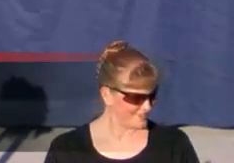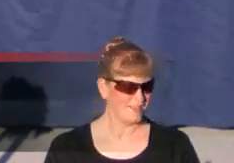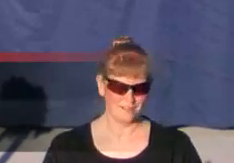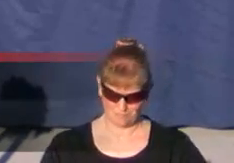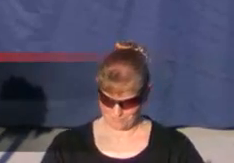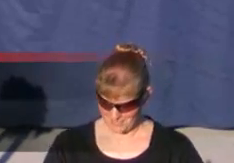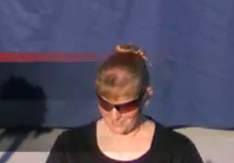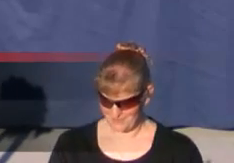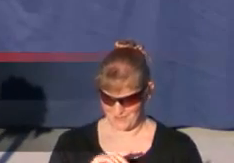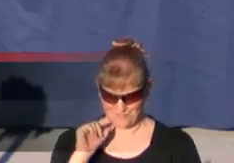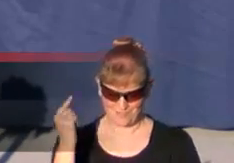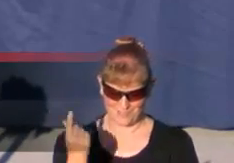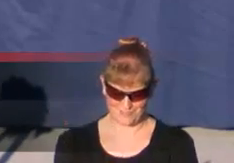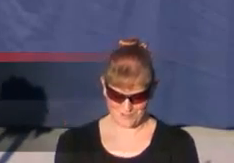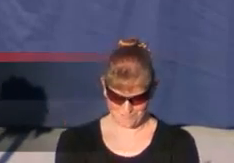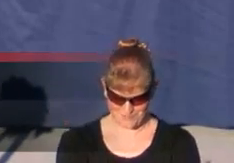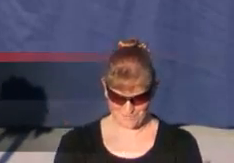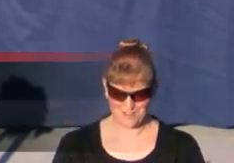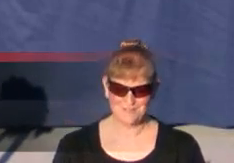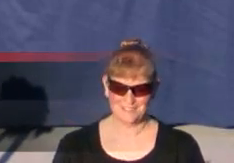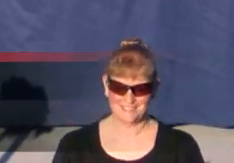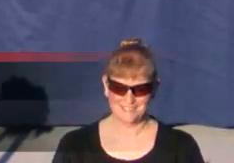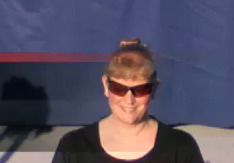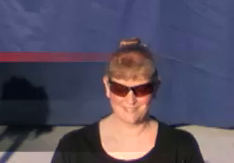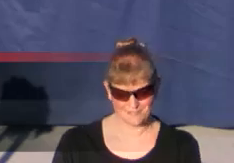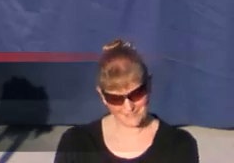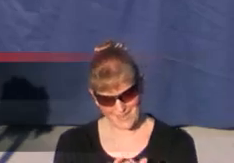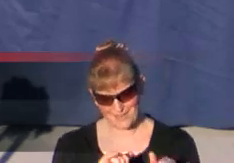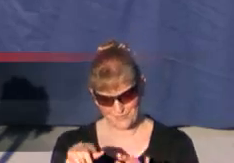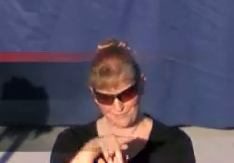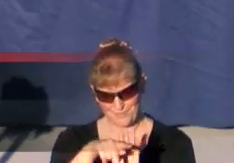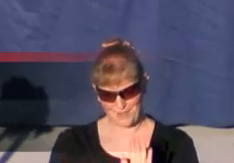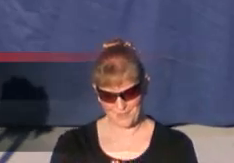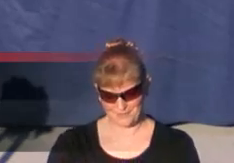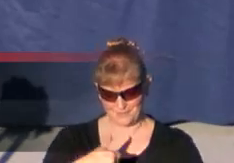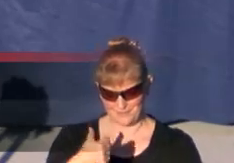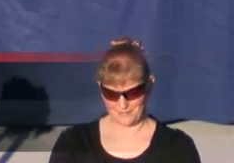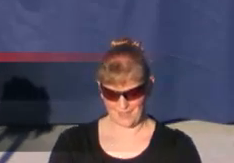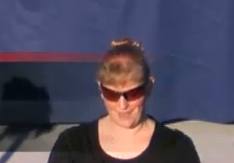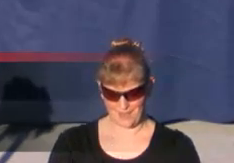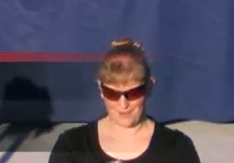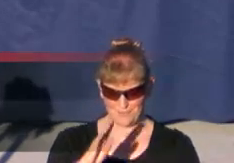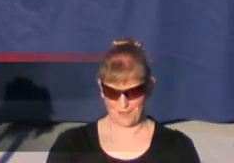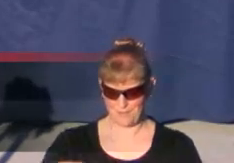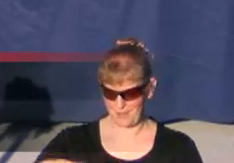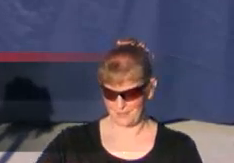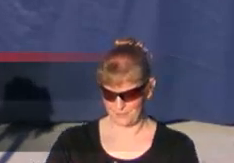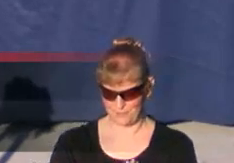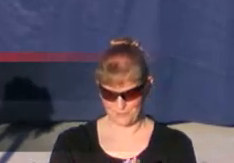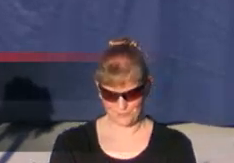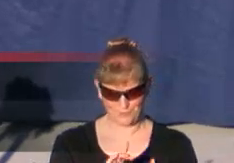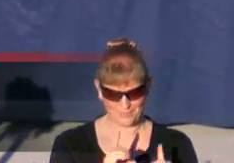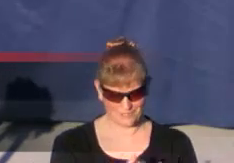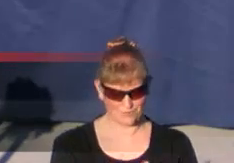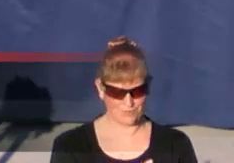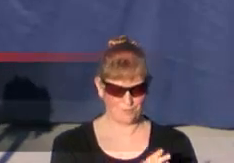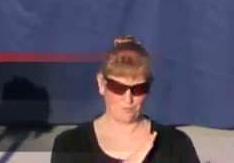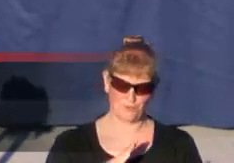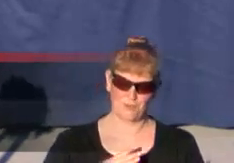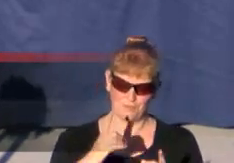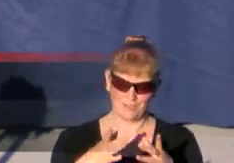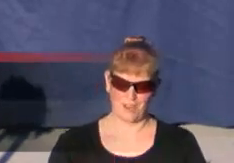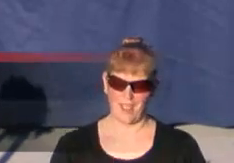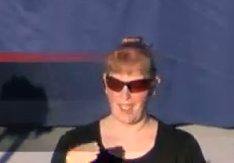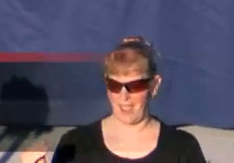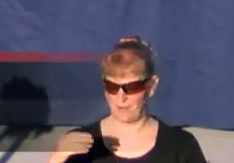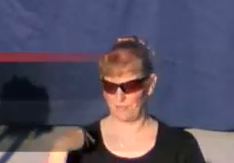the graduation requirements, standards, and policies as set forth by the Pasco School District Board of Directors and